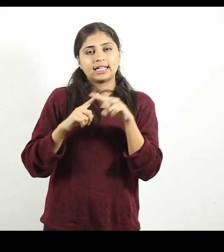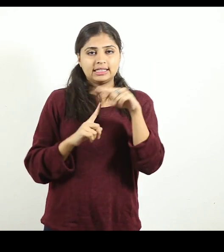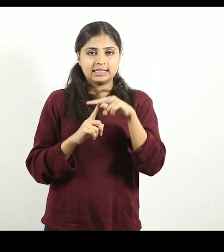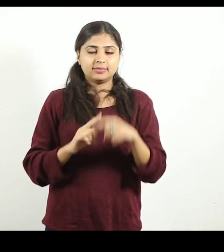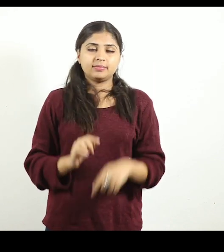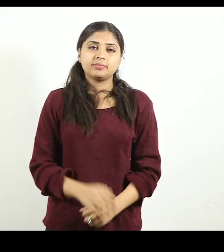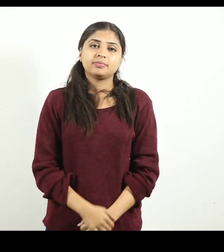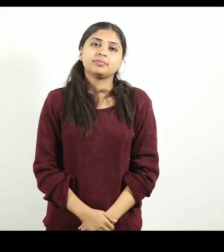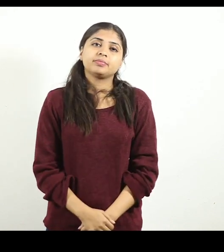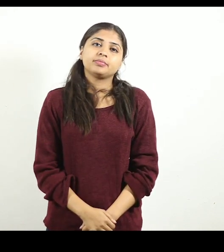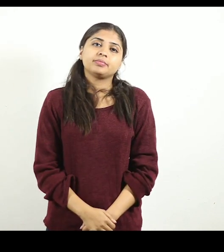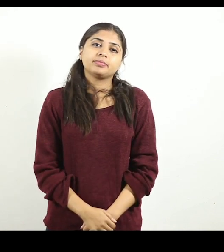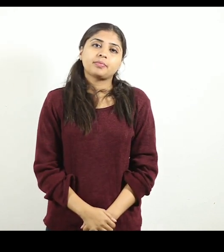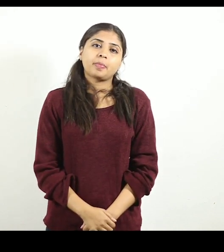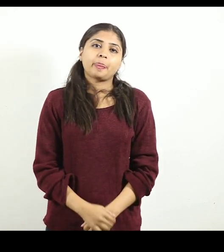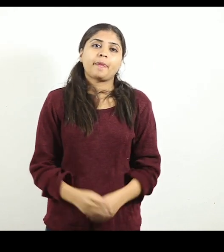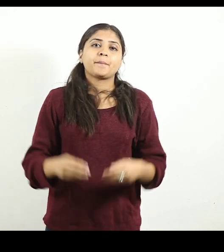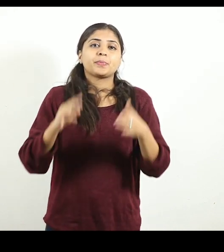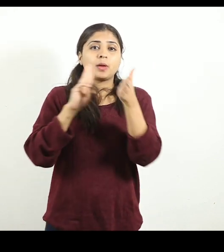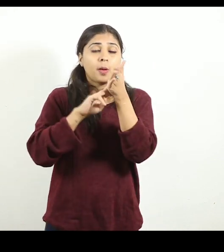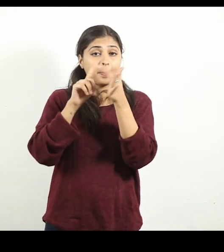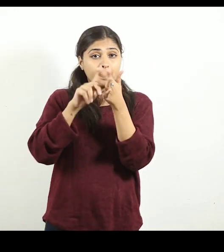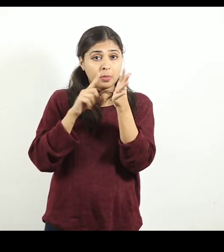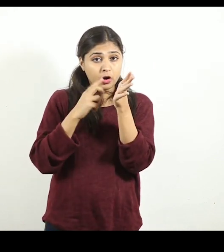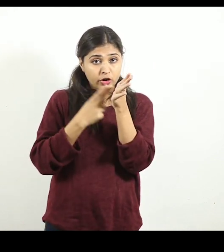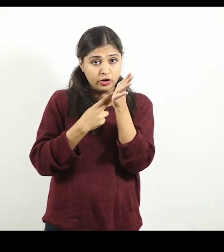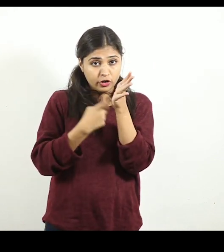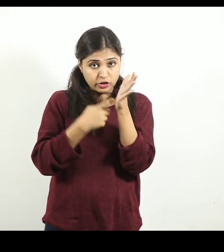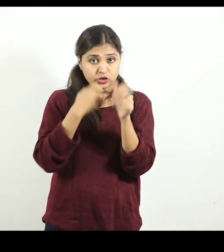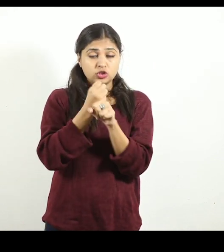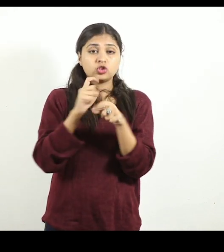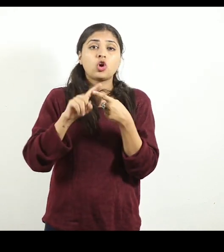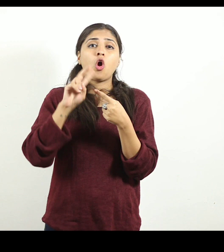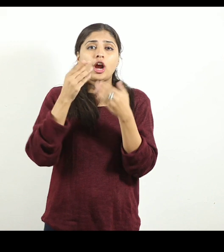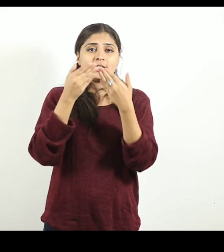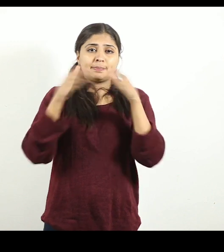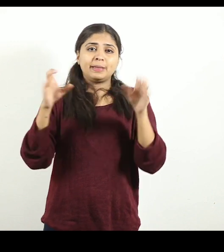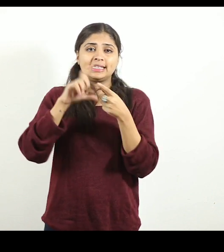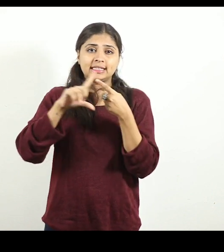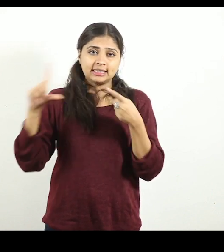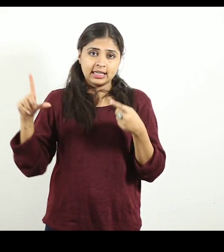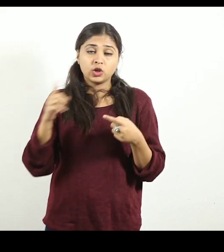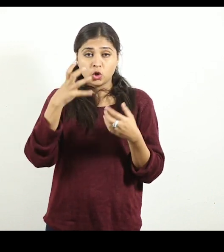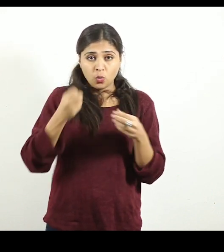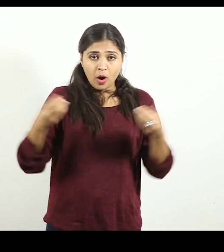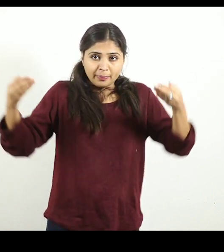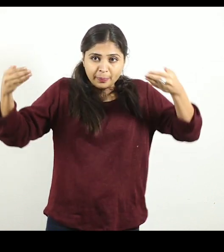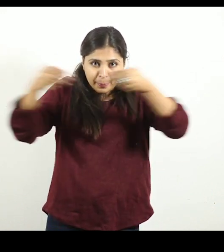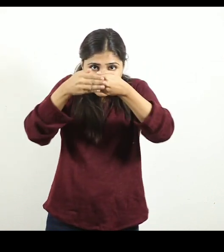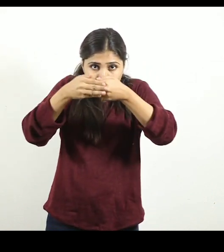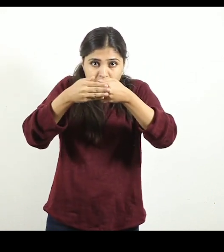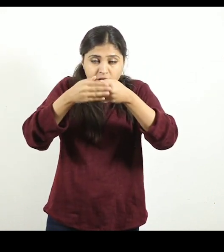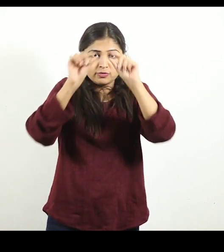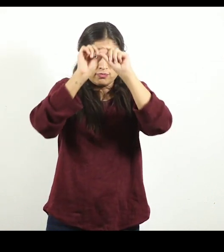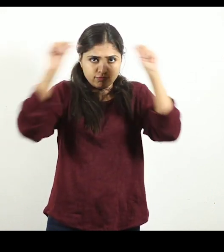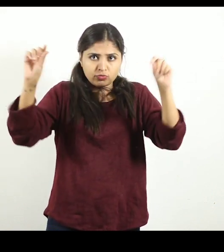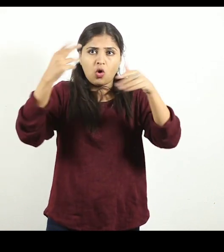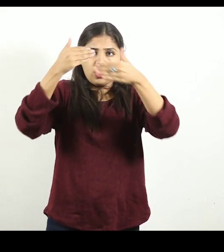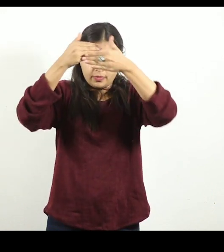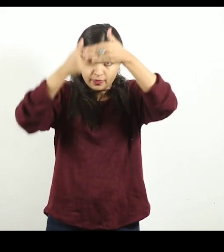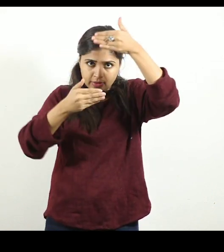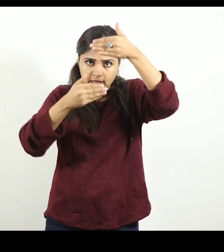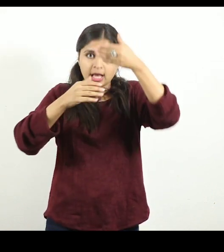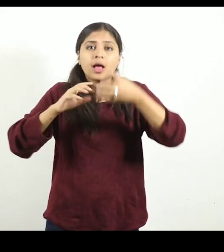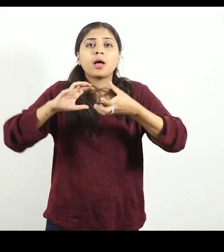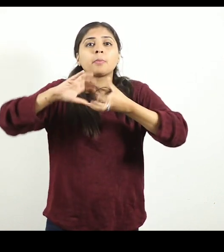Merge or split cells. When you merge two or more adjacent horizontal or vertical cells, the cells become one